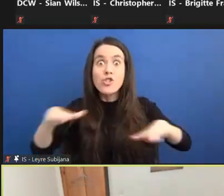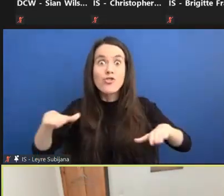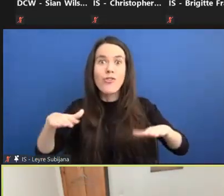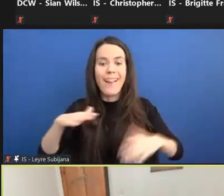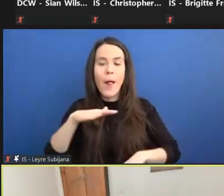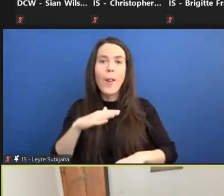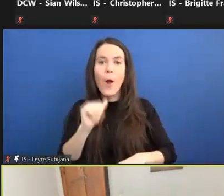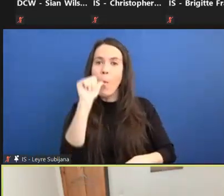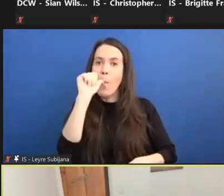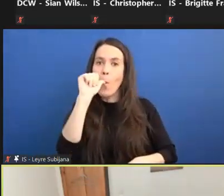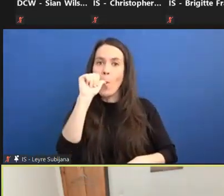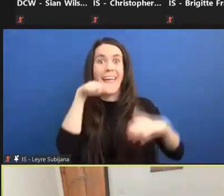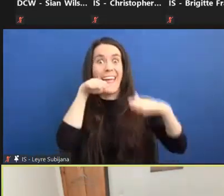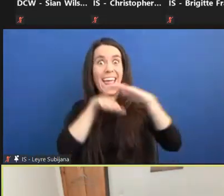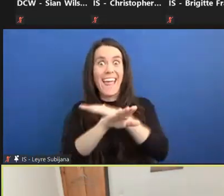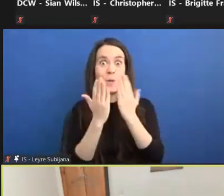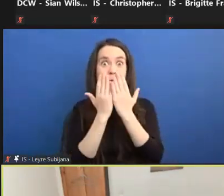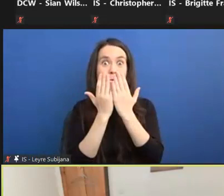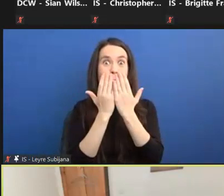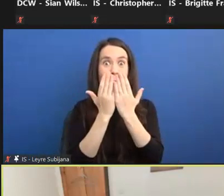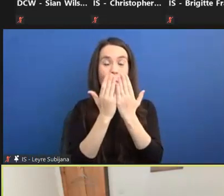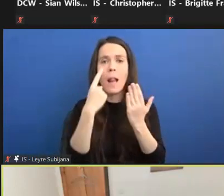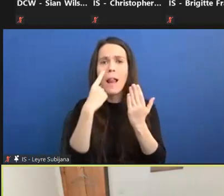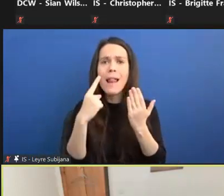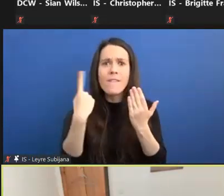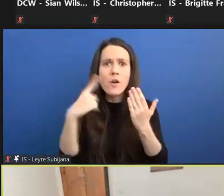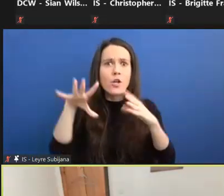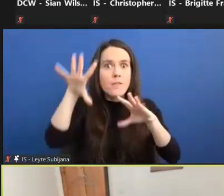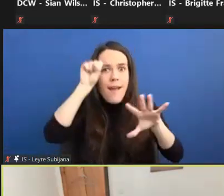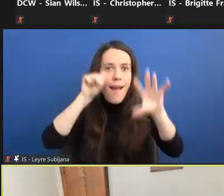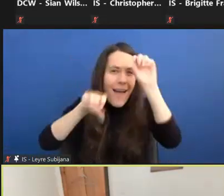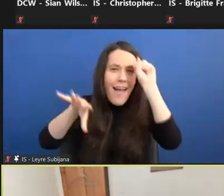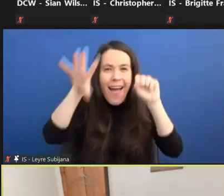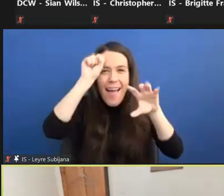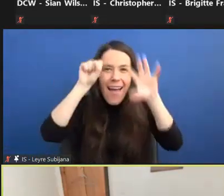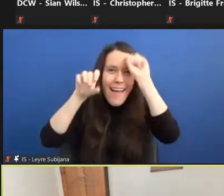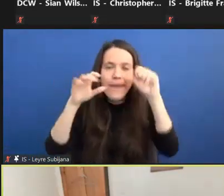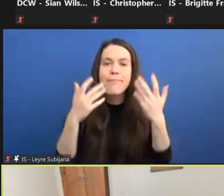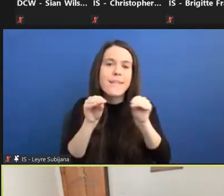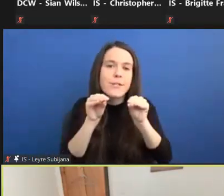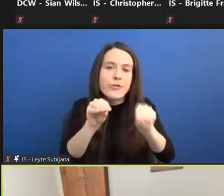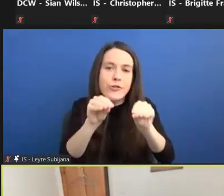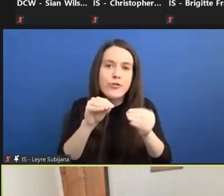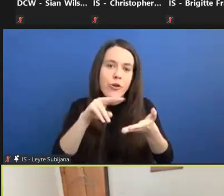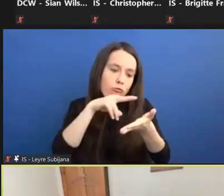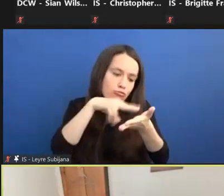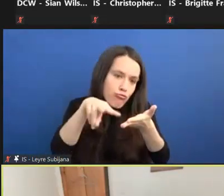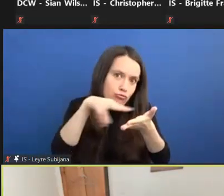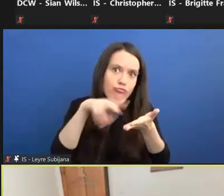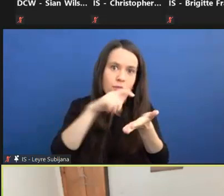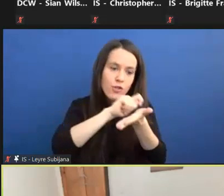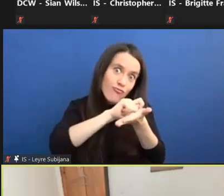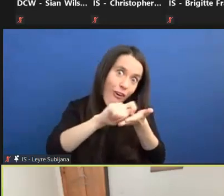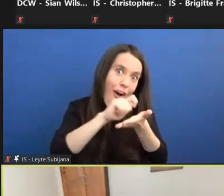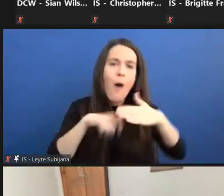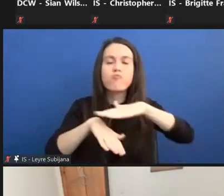there's this whole drive very often to get through, we need to be teaching them to read and write and all of this,